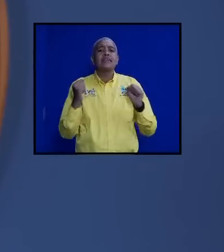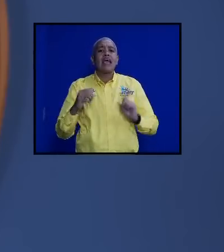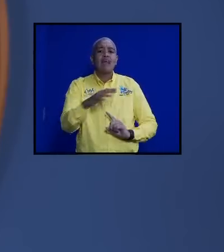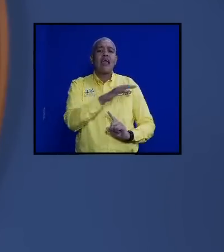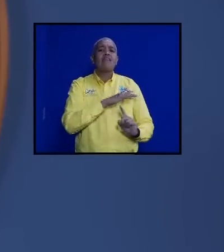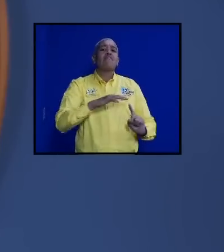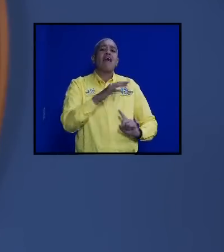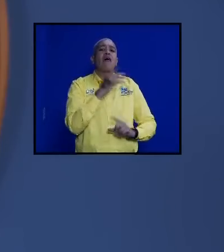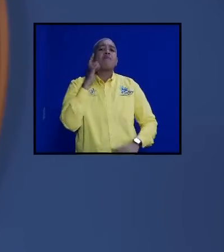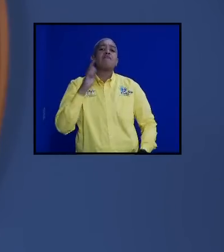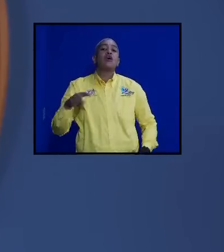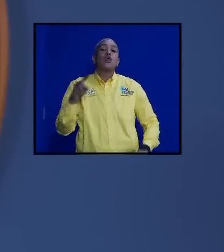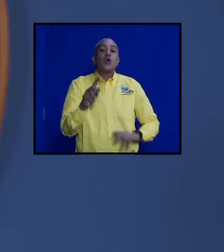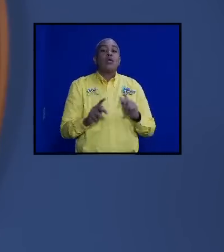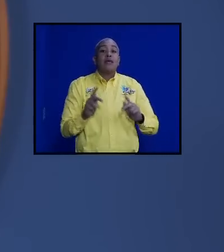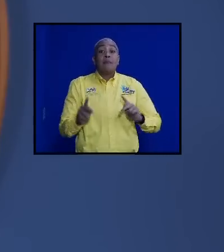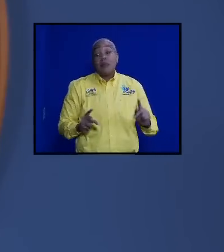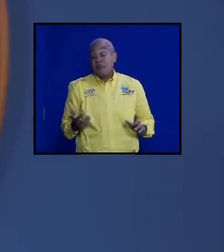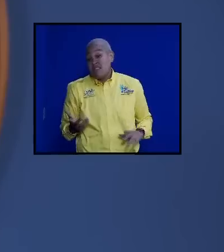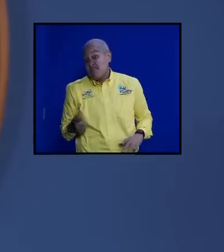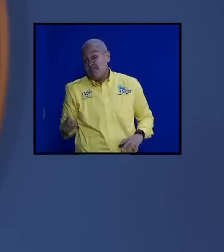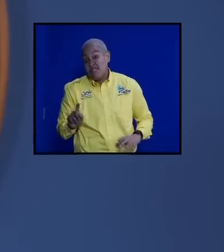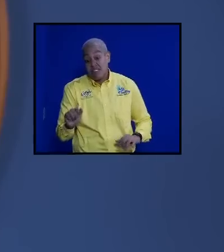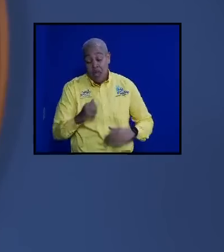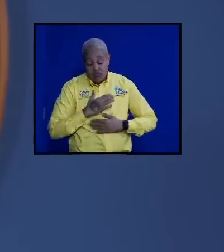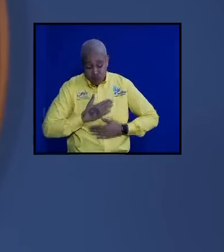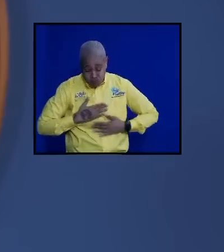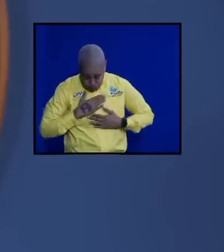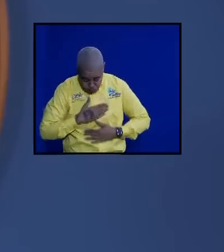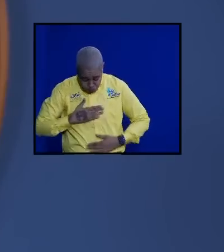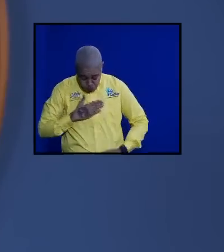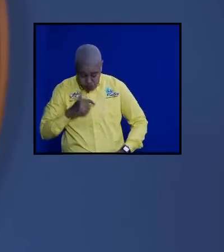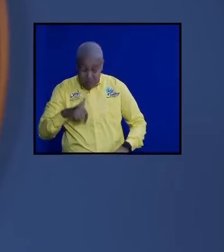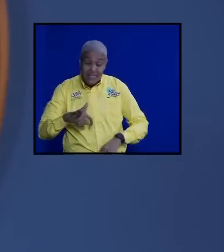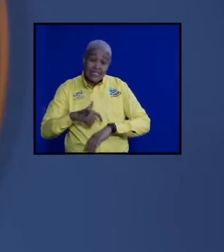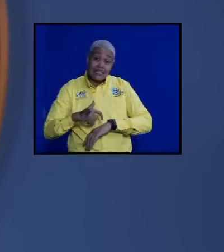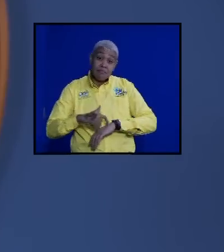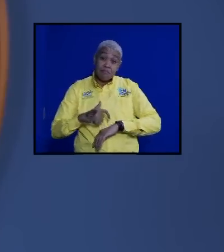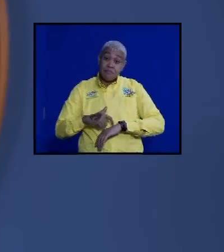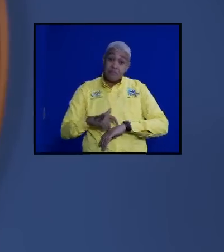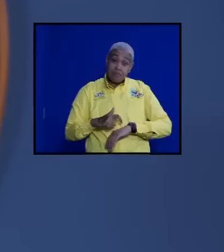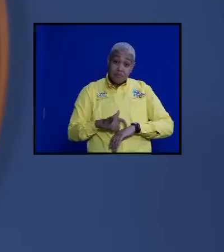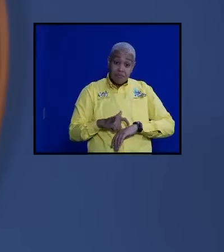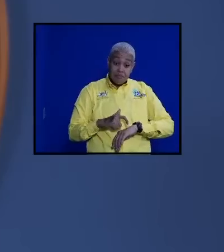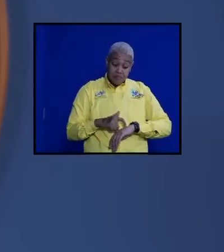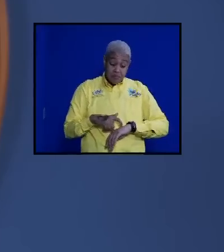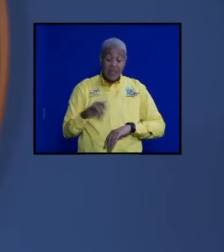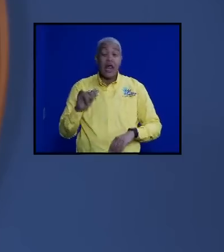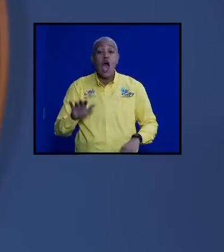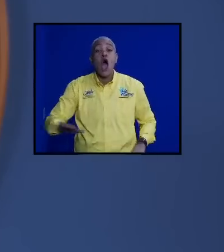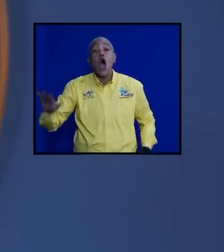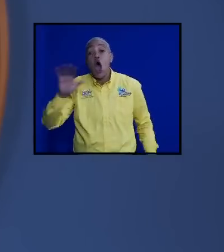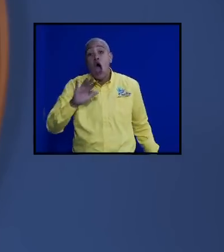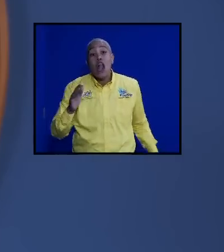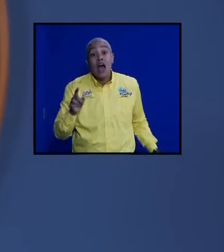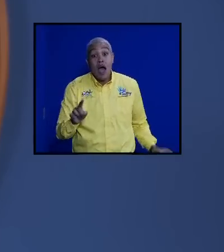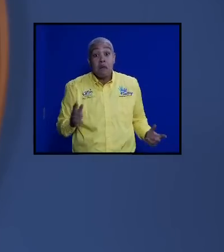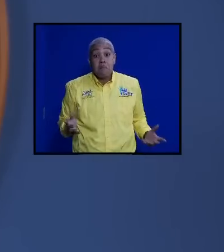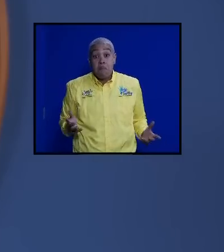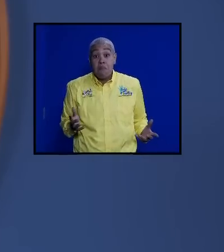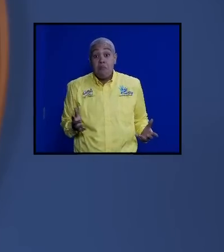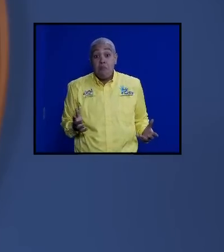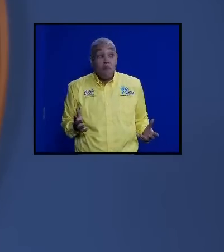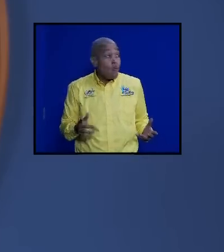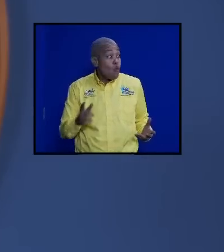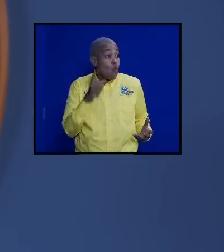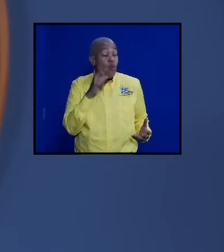environment for those people, one where they can enjoy this period like everybody else who